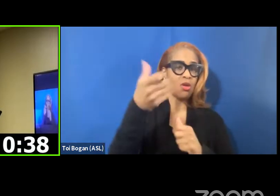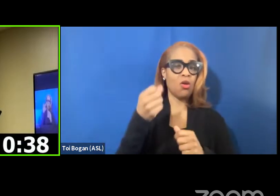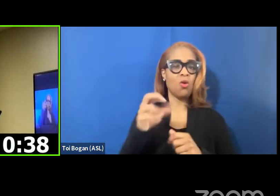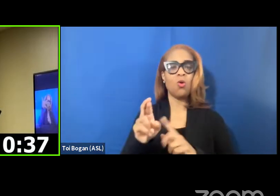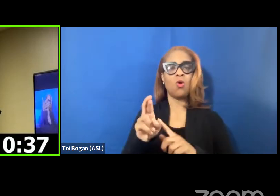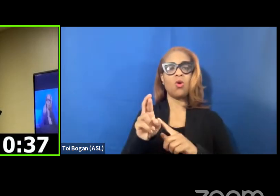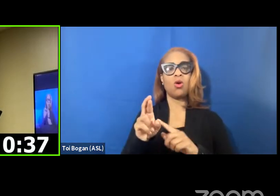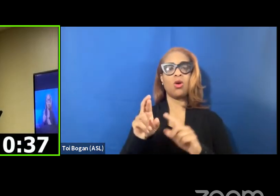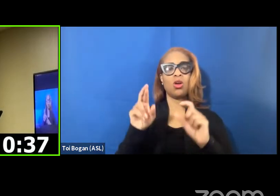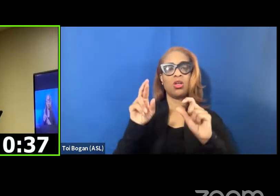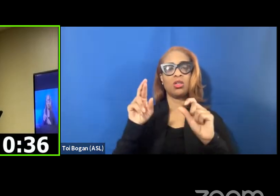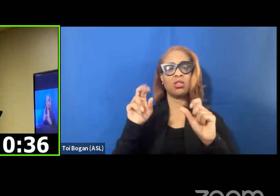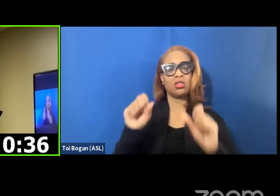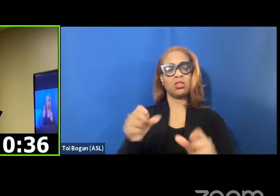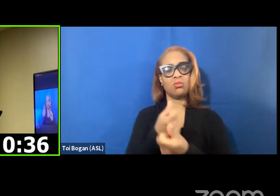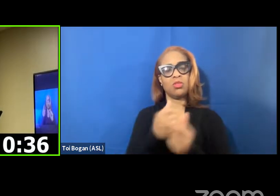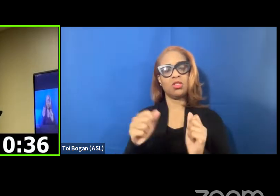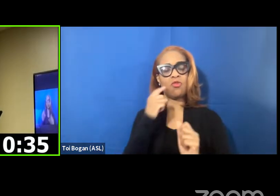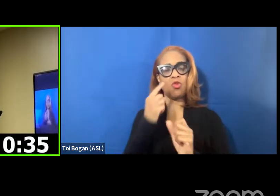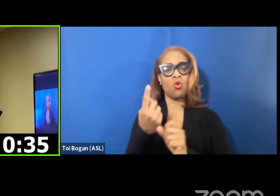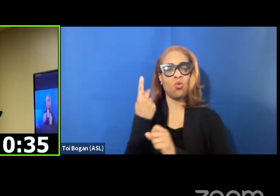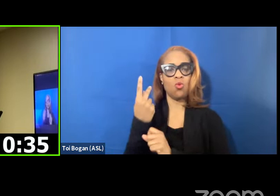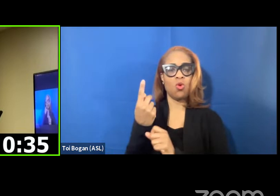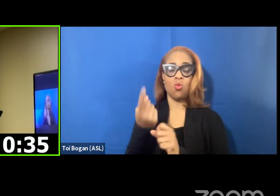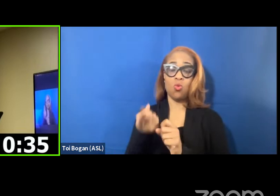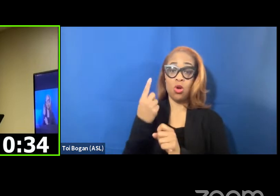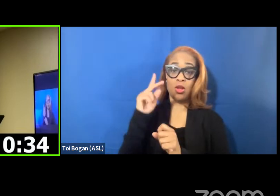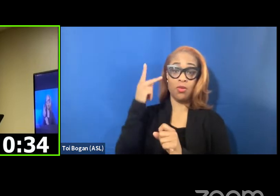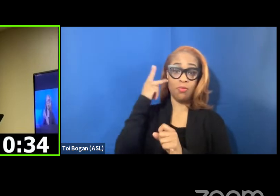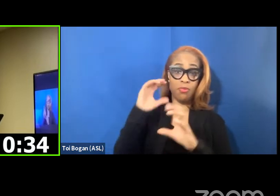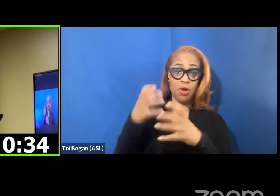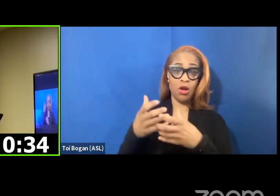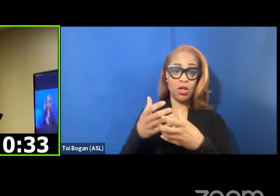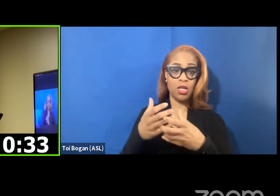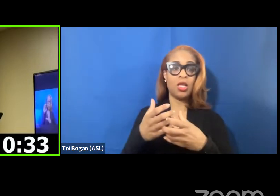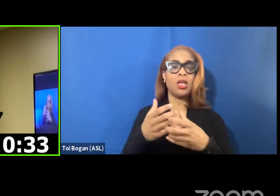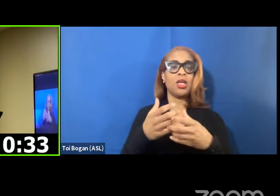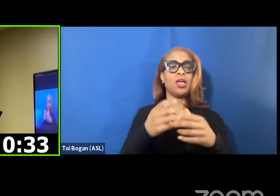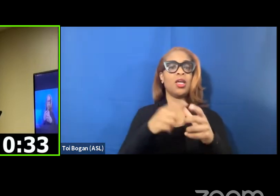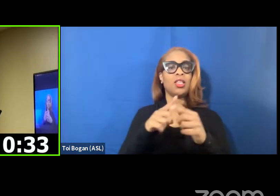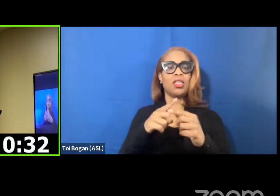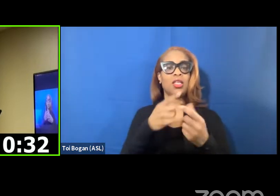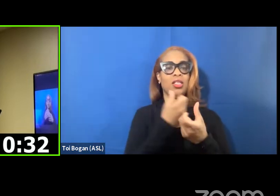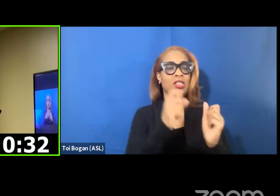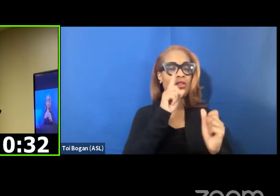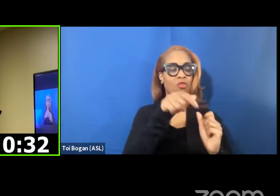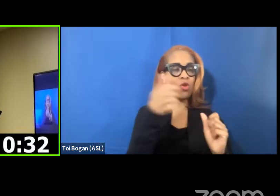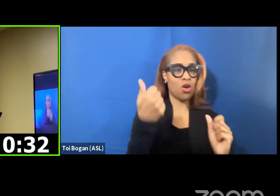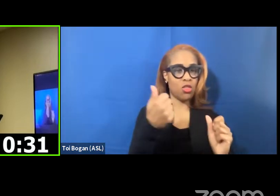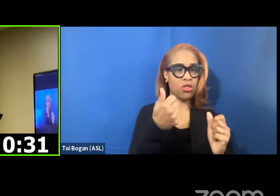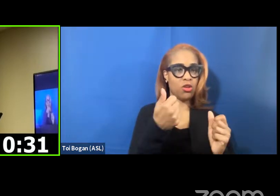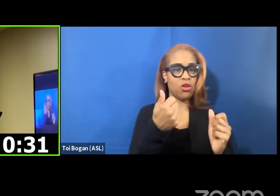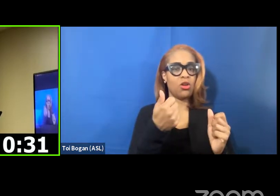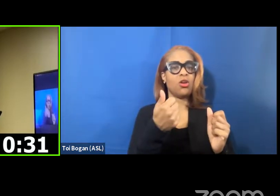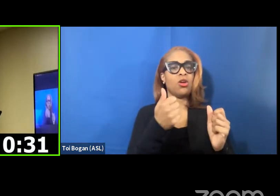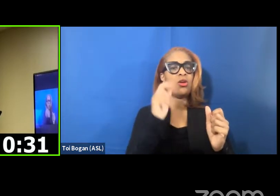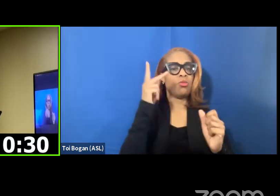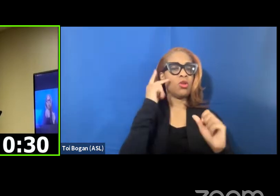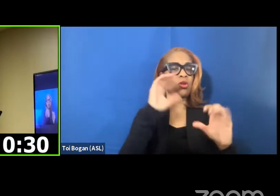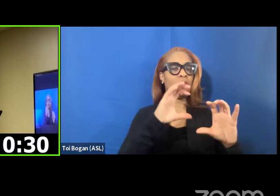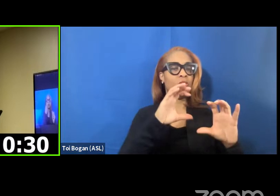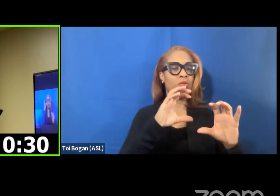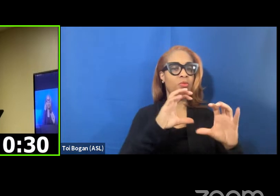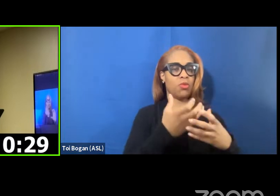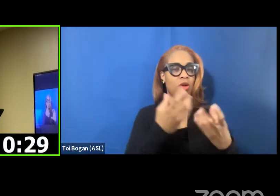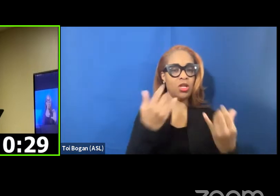it could have been very safe for one party early in the decade and is very safe for the other party now monroe county is a great example of